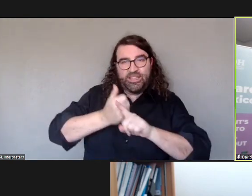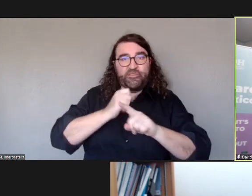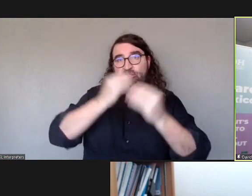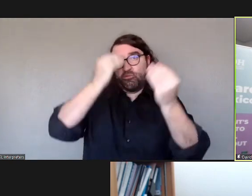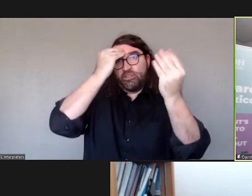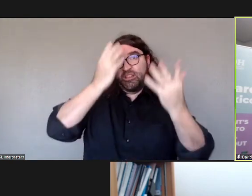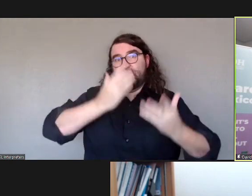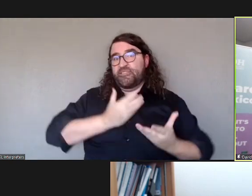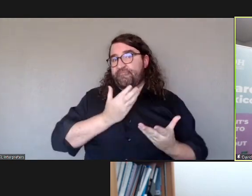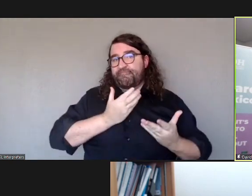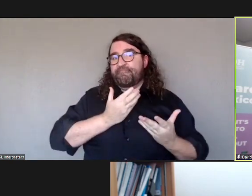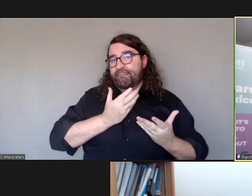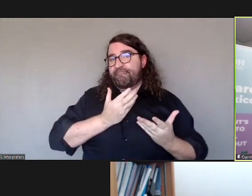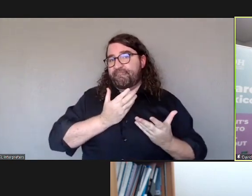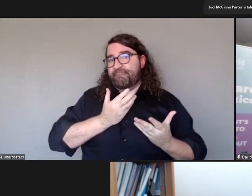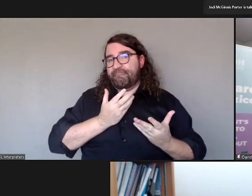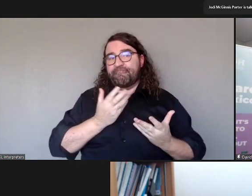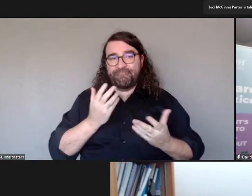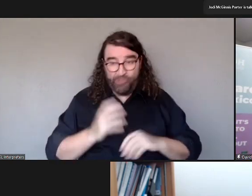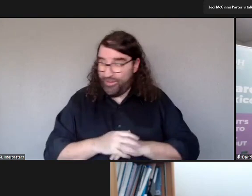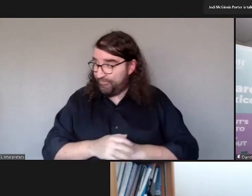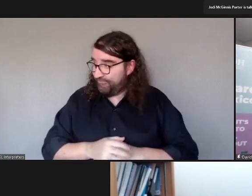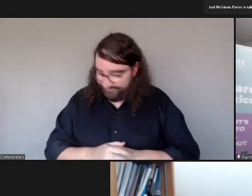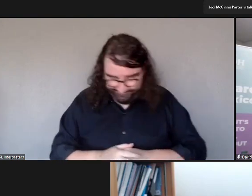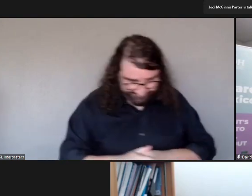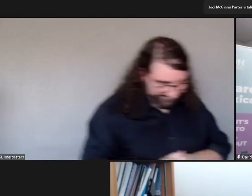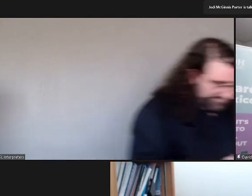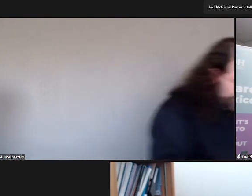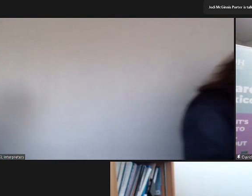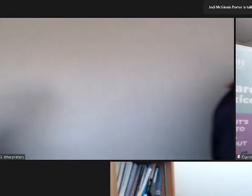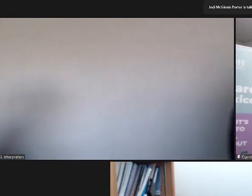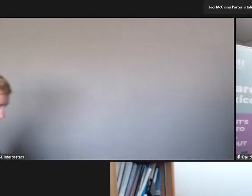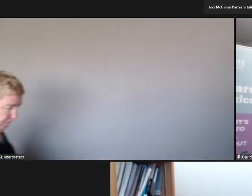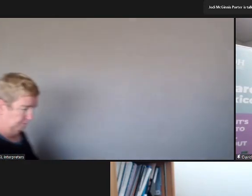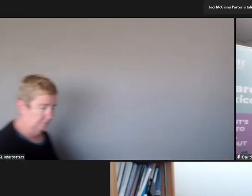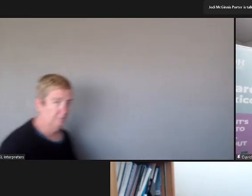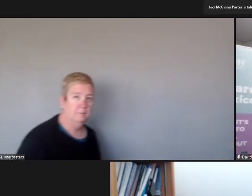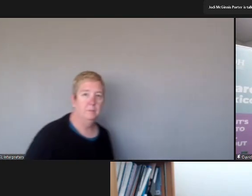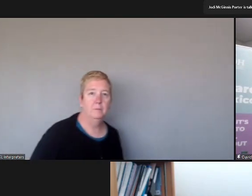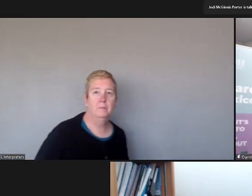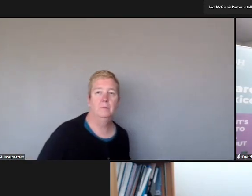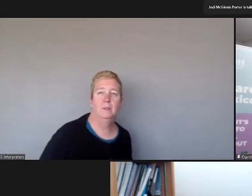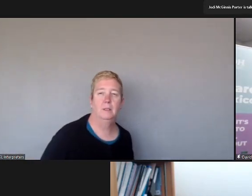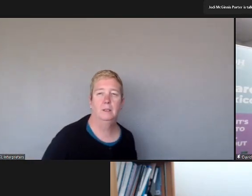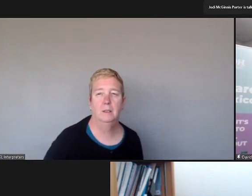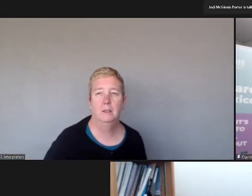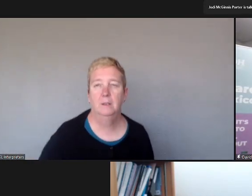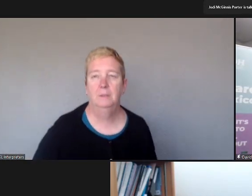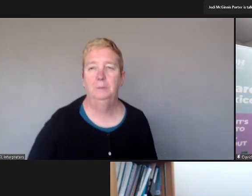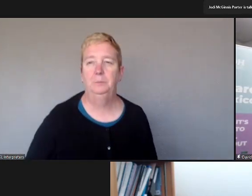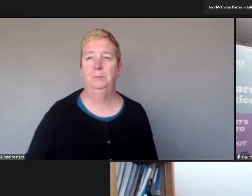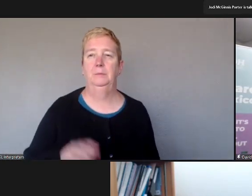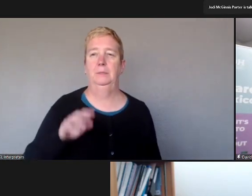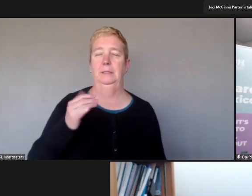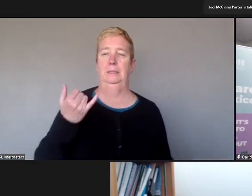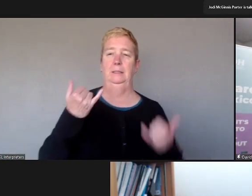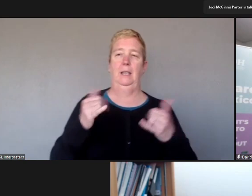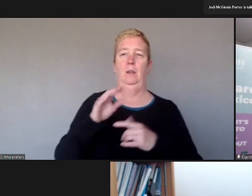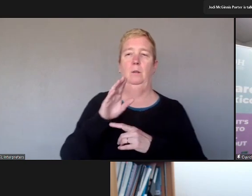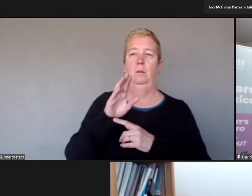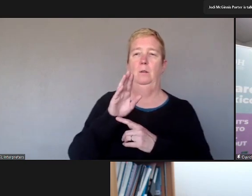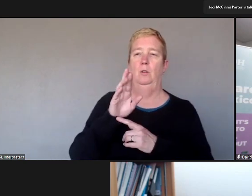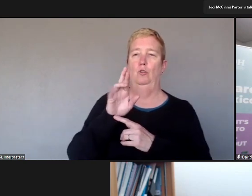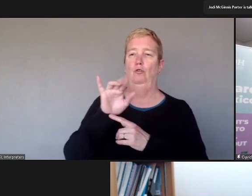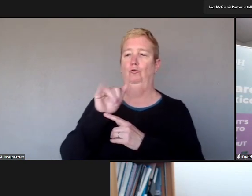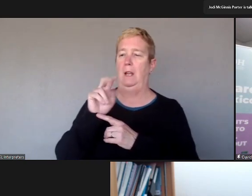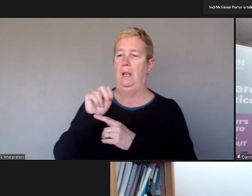tests. All right, so next we're going to go to Ryan Botel at the Albuquerque Journal. Ryan,